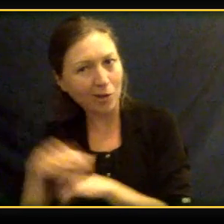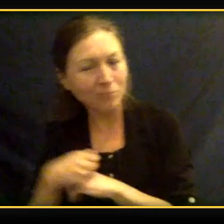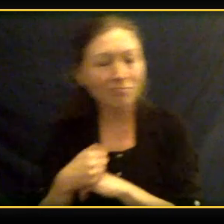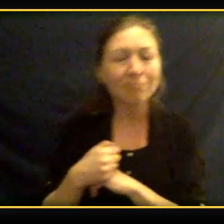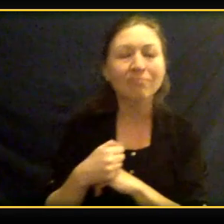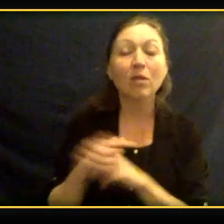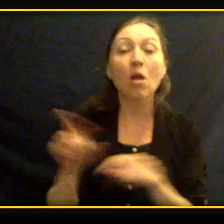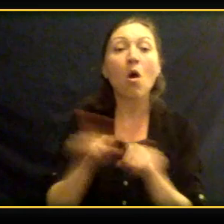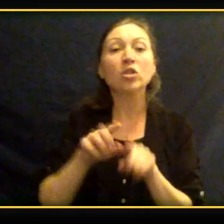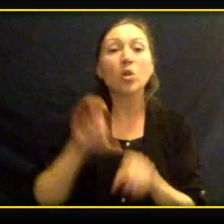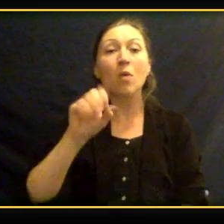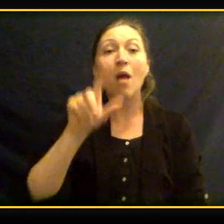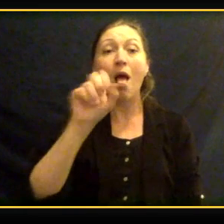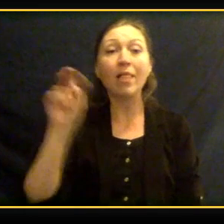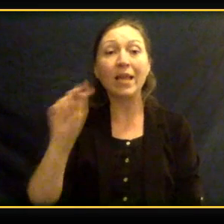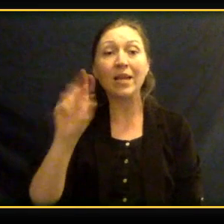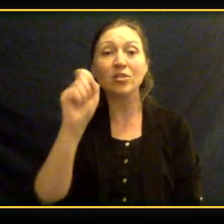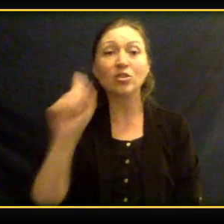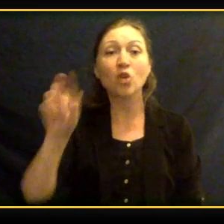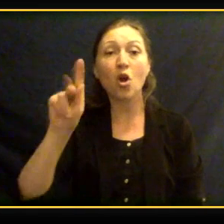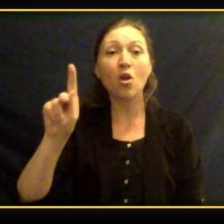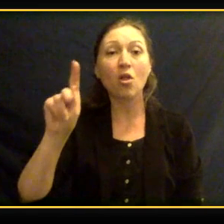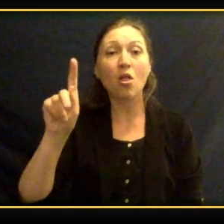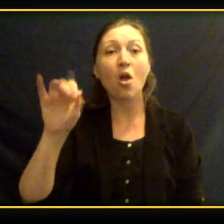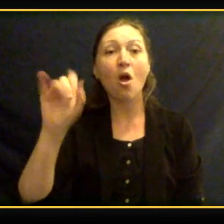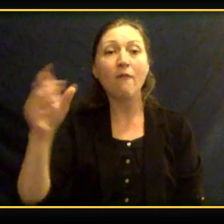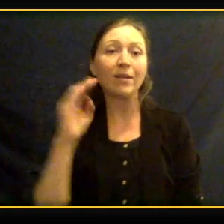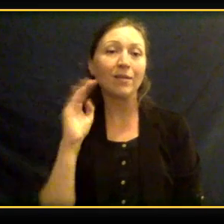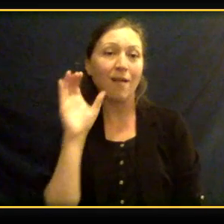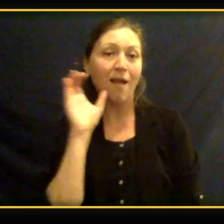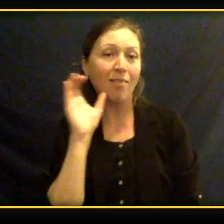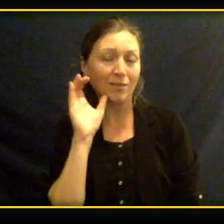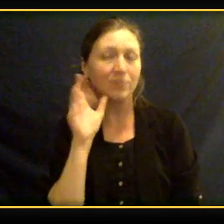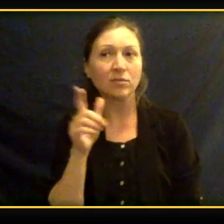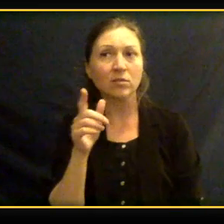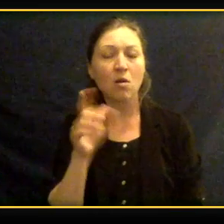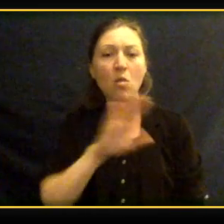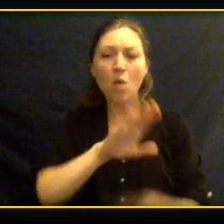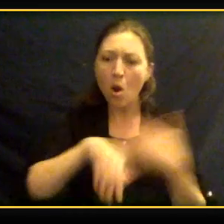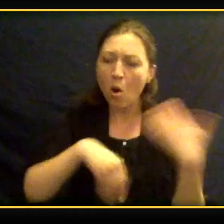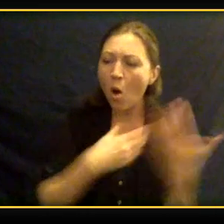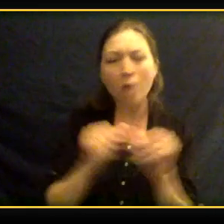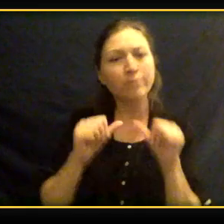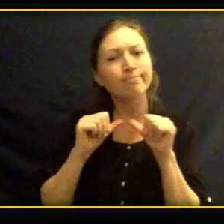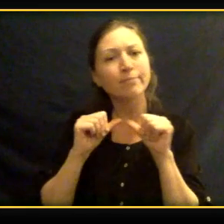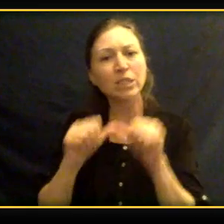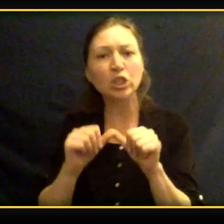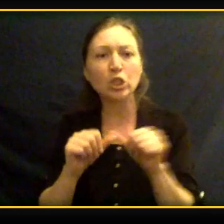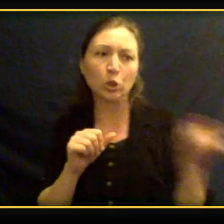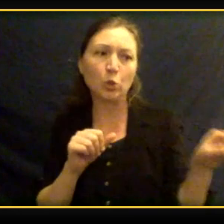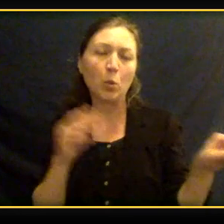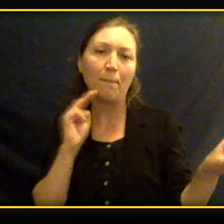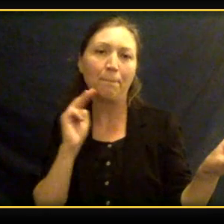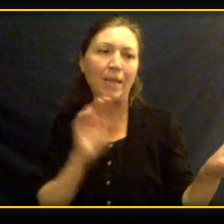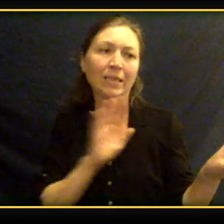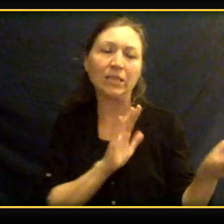with the Starkloff Disability Institute carrying Max's work forward, that's to the benefit not only of people with disabilities, but